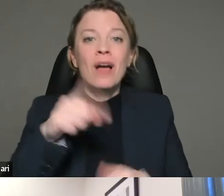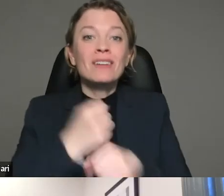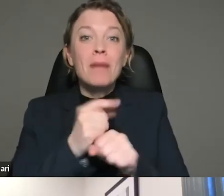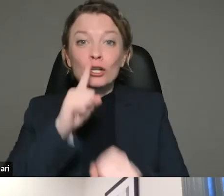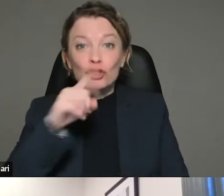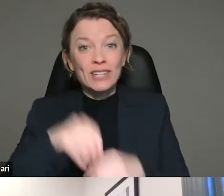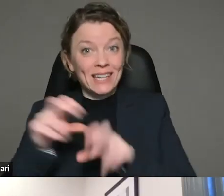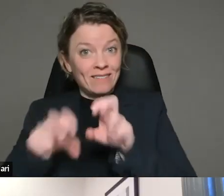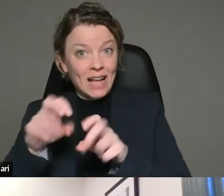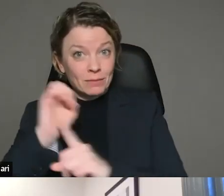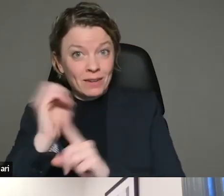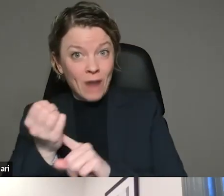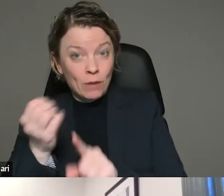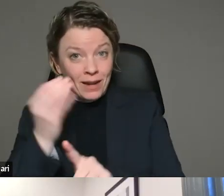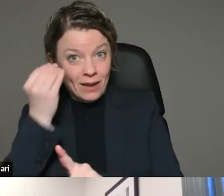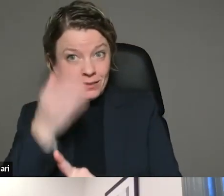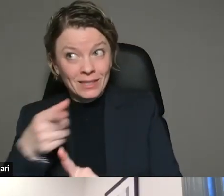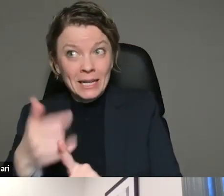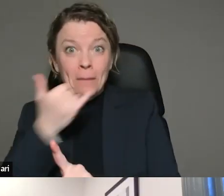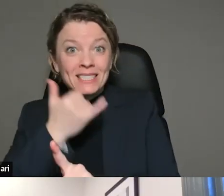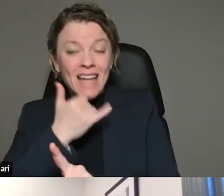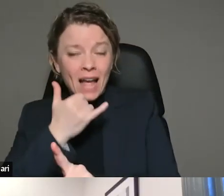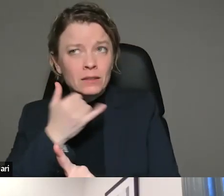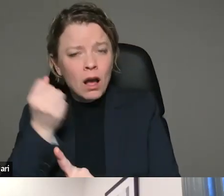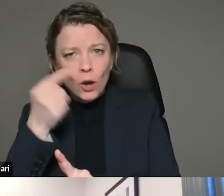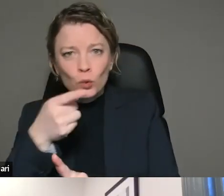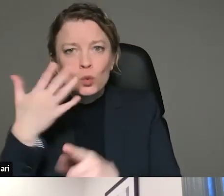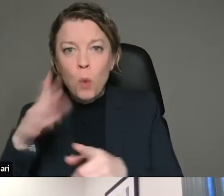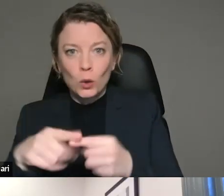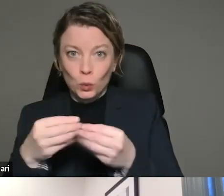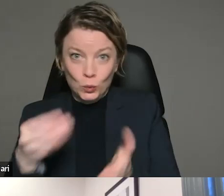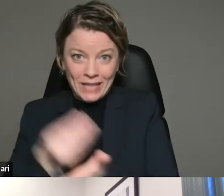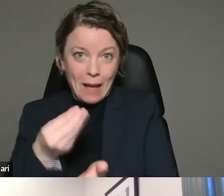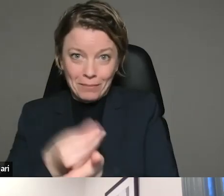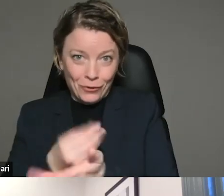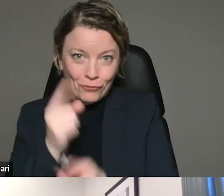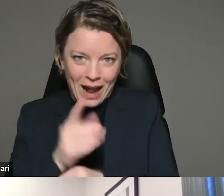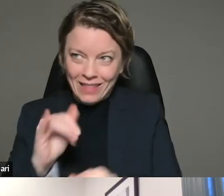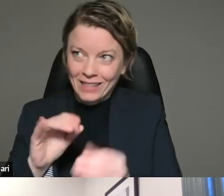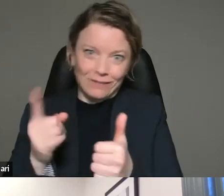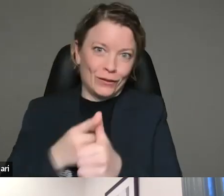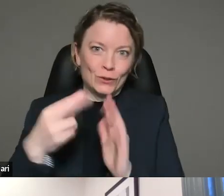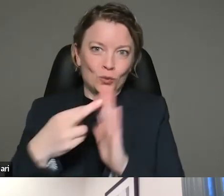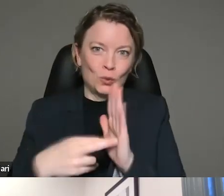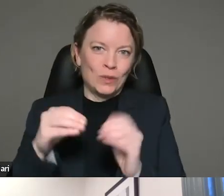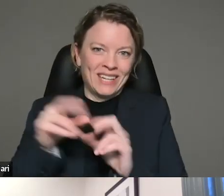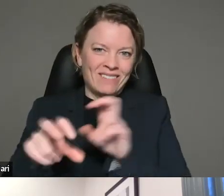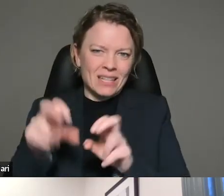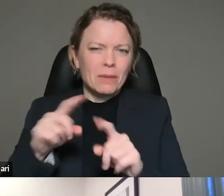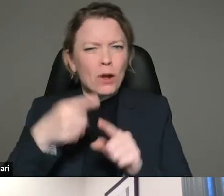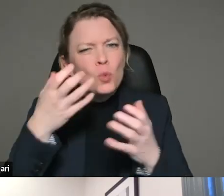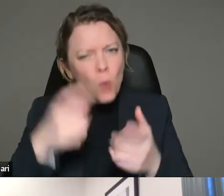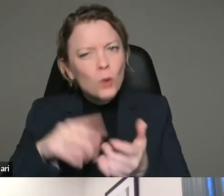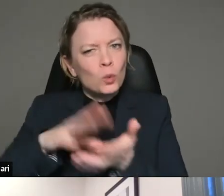environments where, by the way, mistakes, while you don't want to lose capital, which is rule number one of investing, you do want to be able to learn from